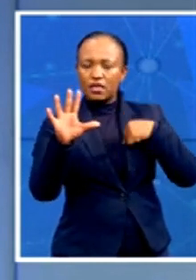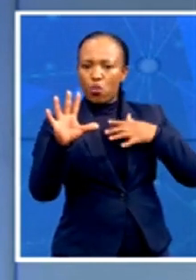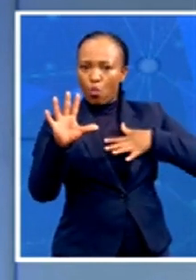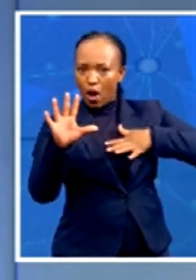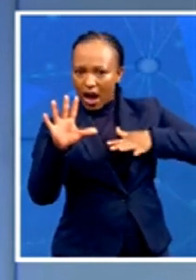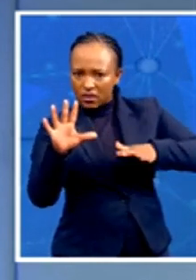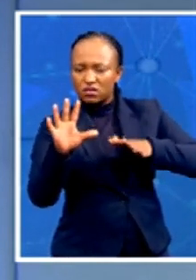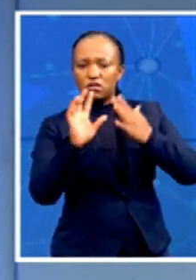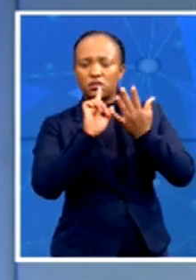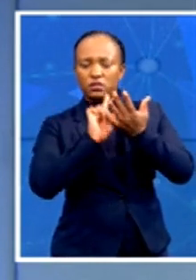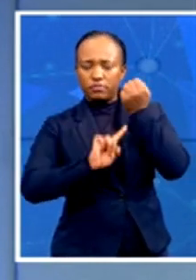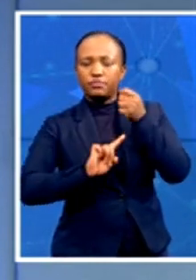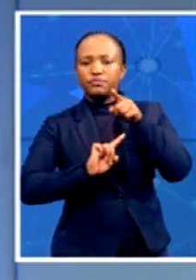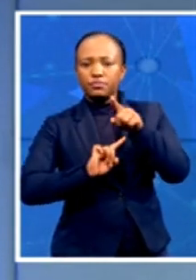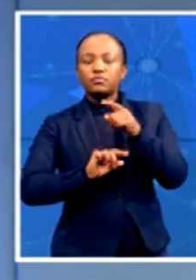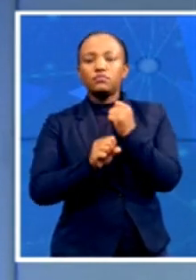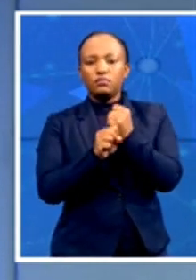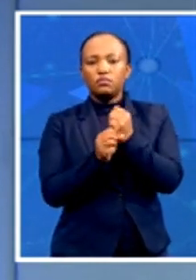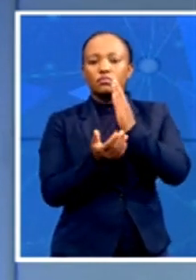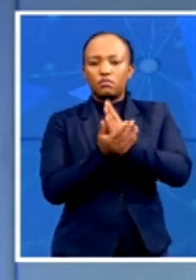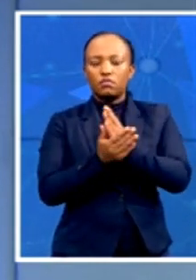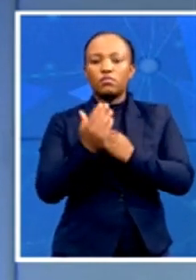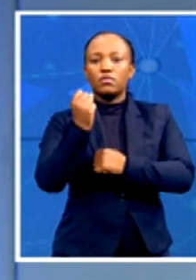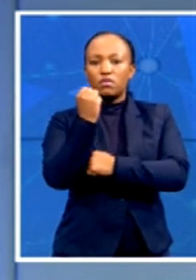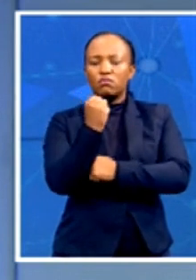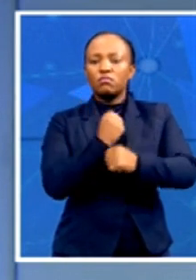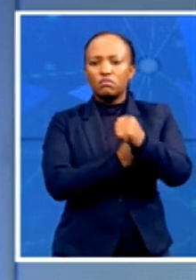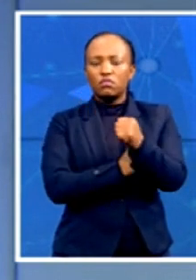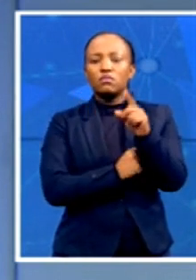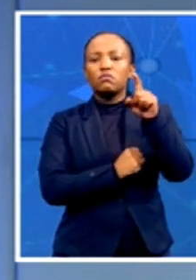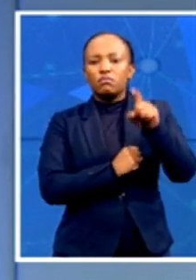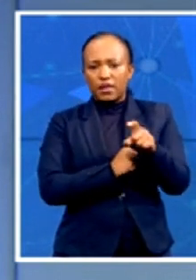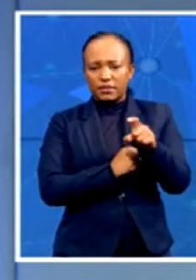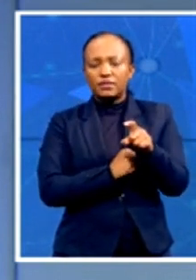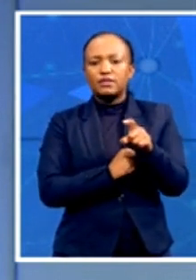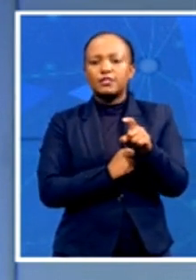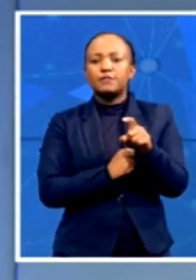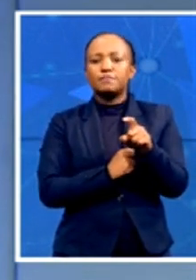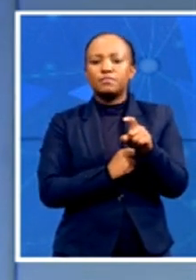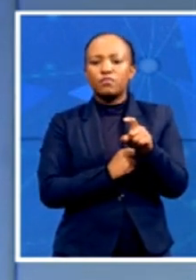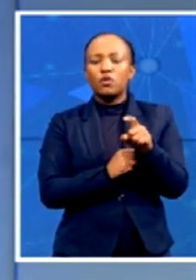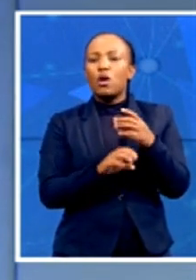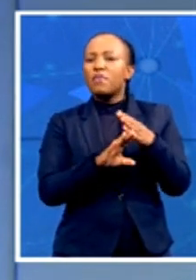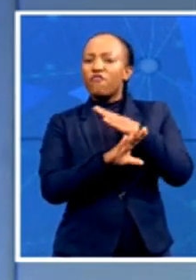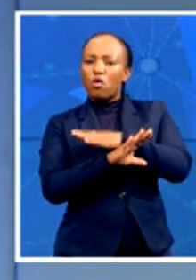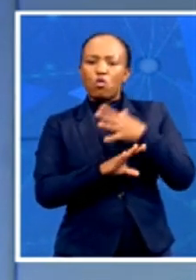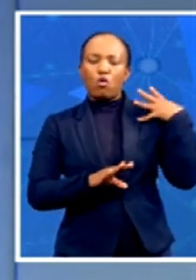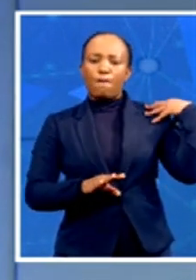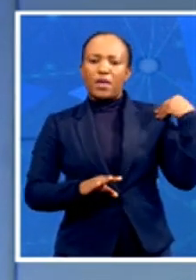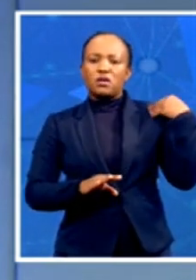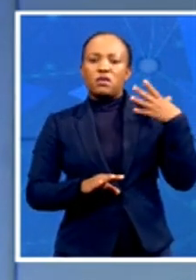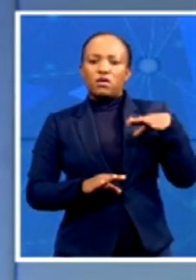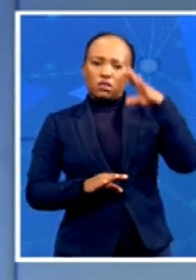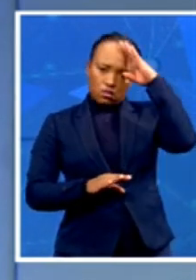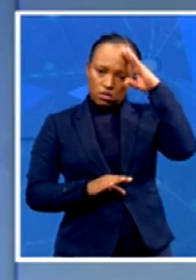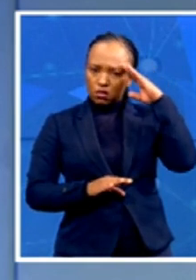that infrastructure becomes, yes, as Minister Dilip says, the flywheel of our economy, so that